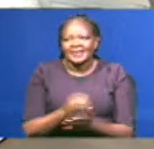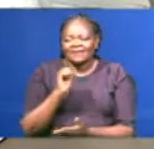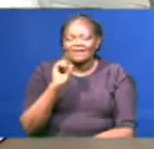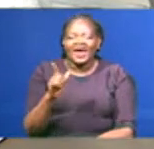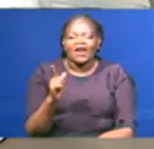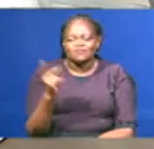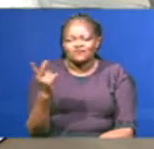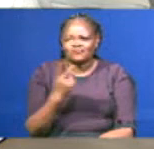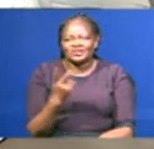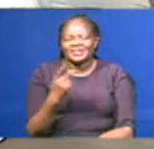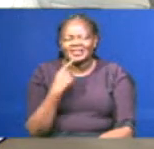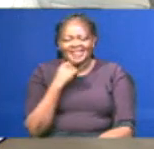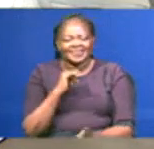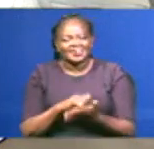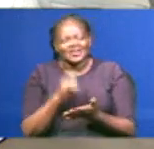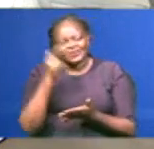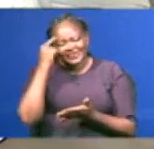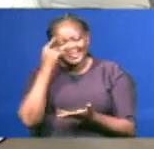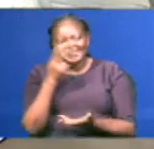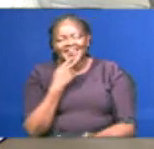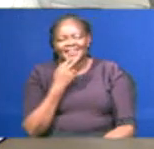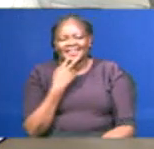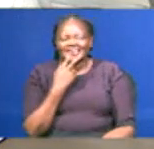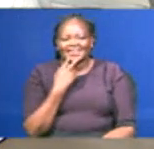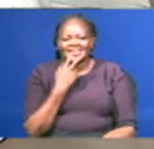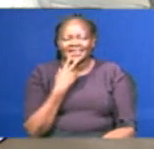Yes. Listen,